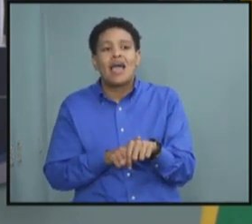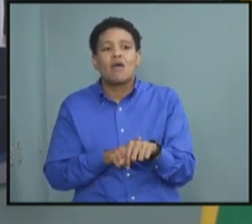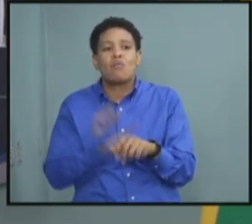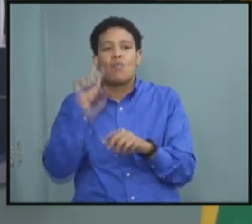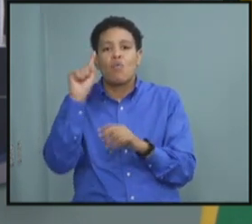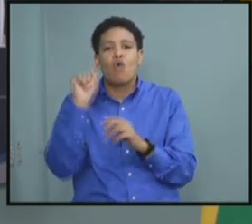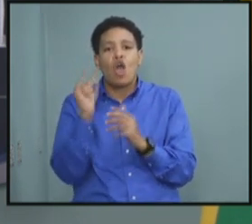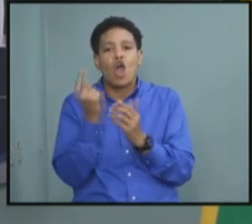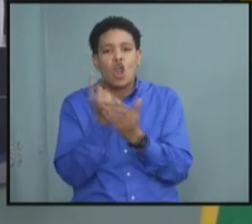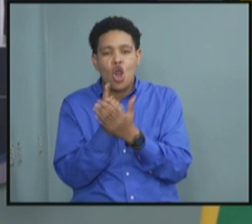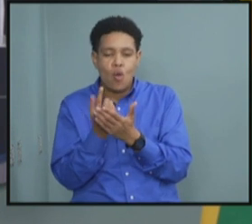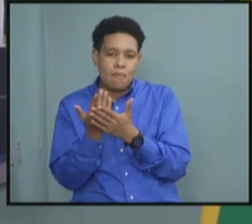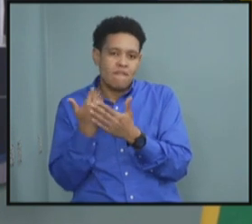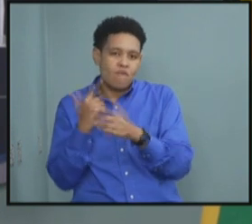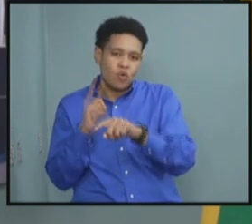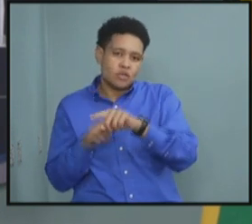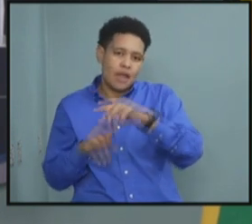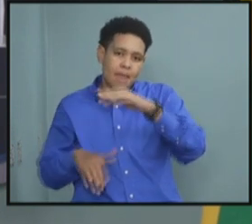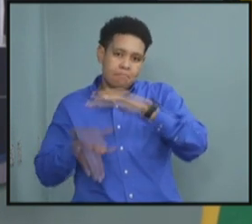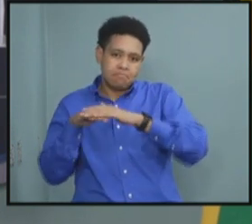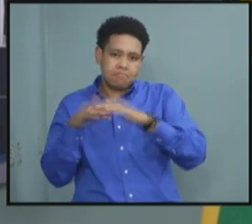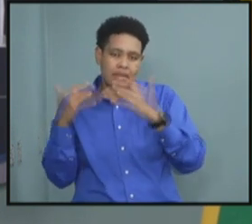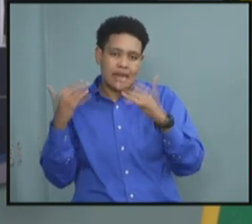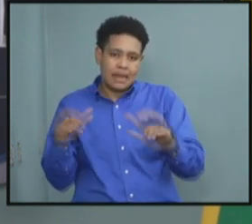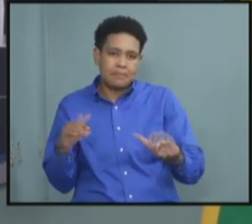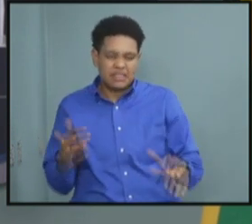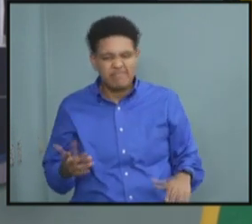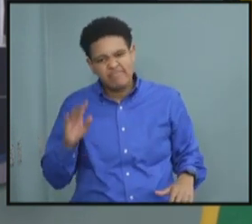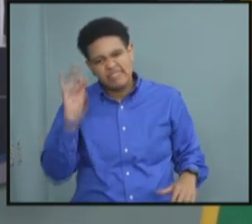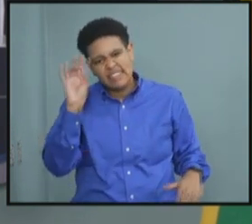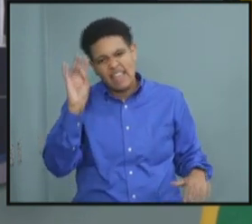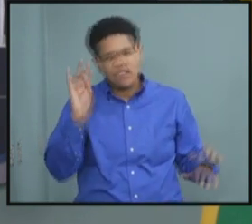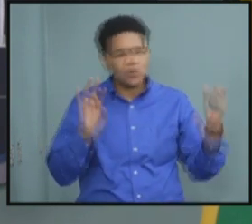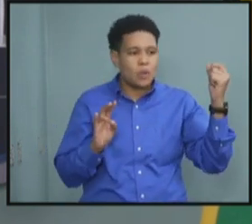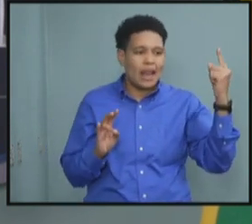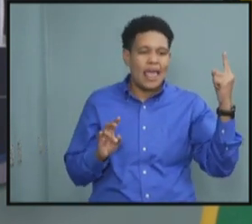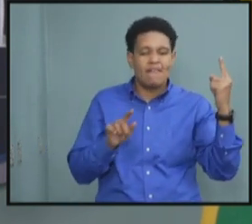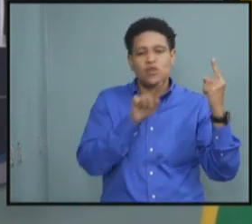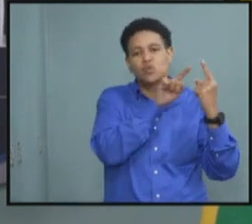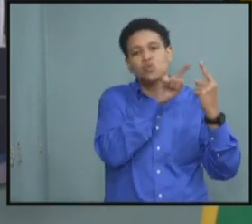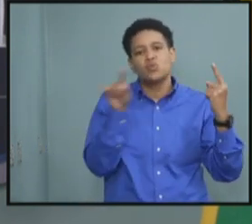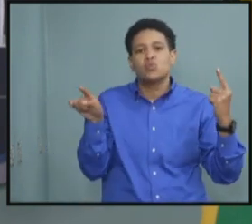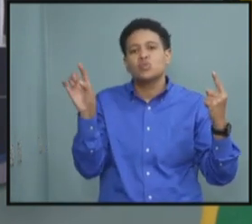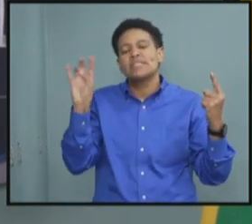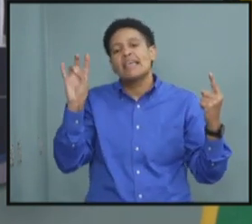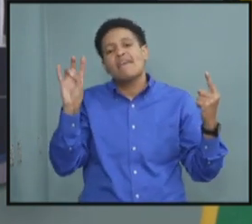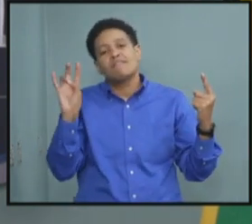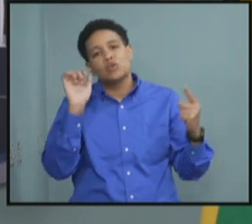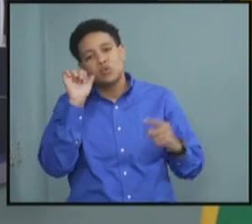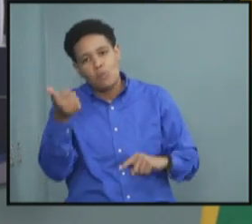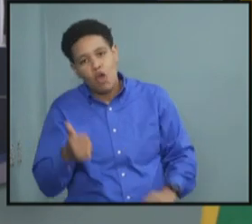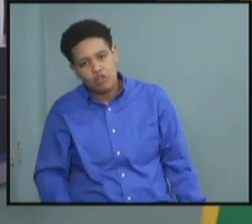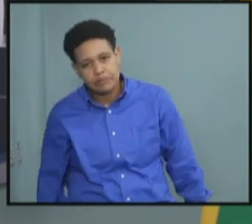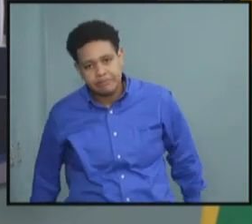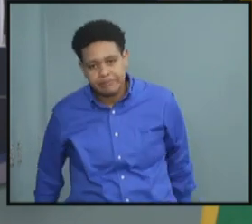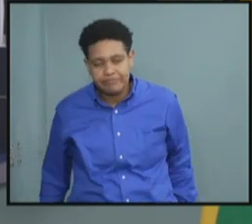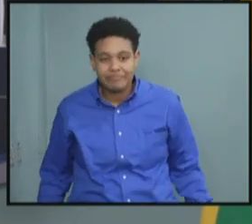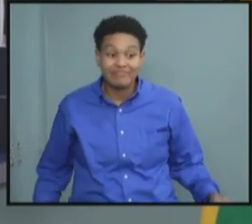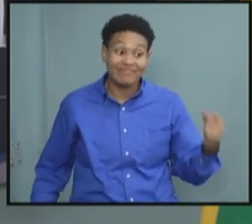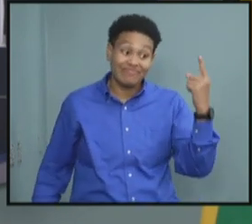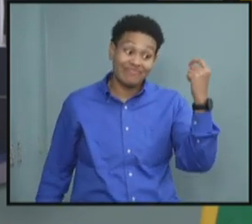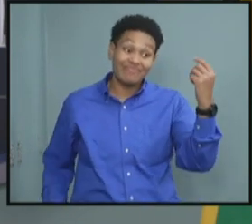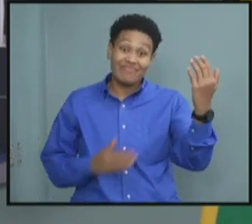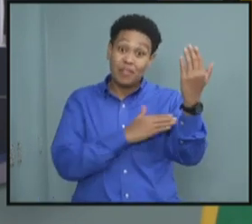hour before the curfew hour begins. So that is 11 a.m. each